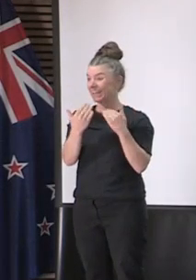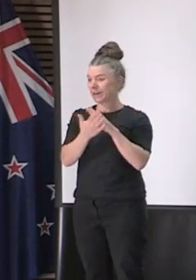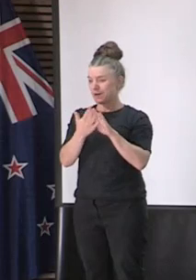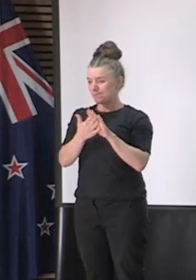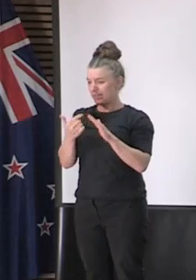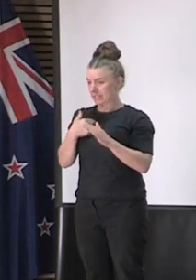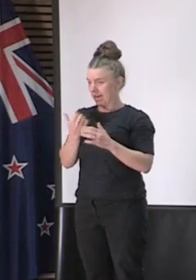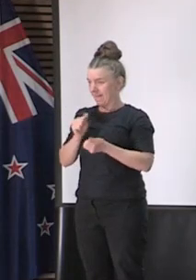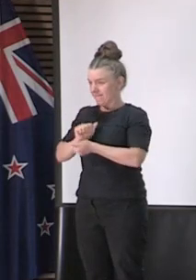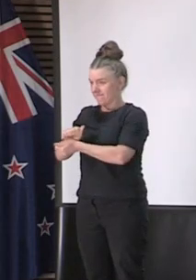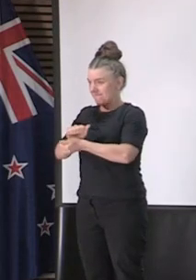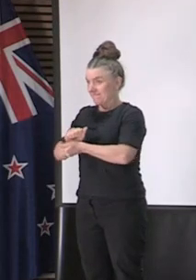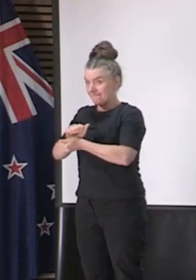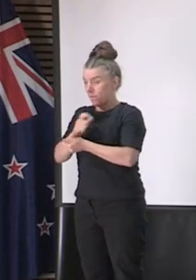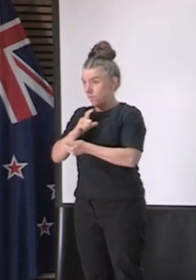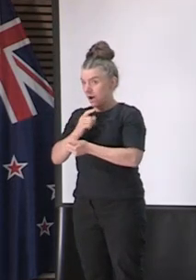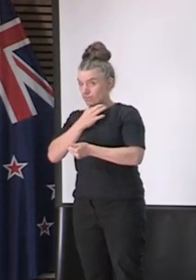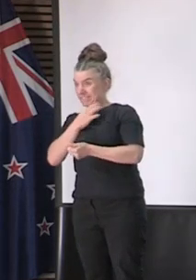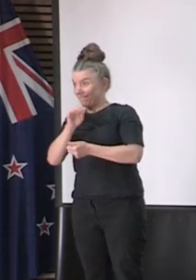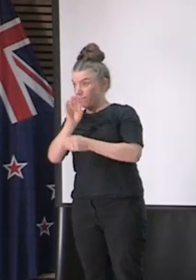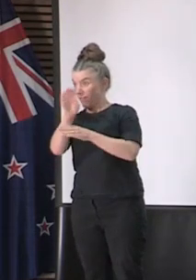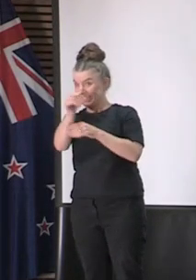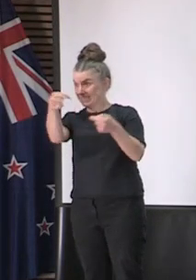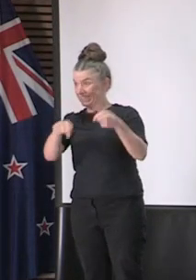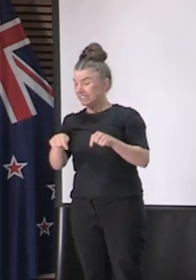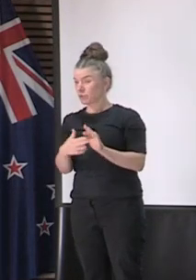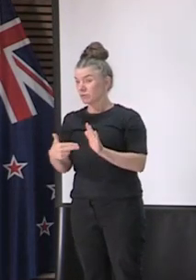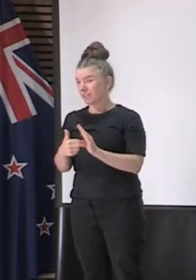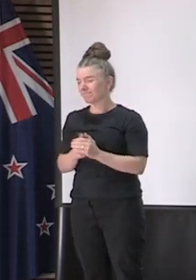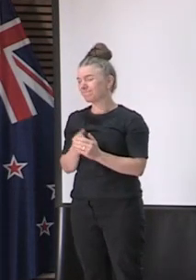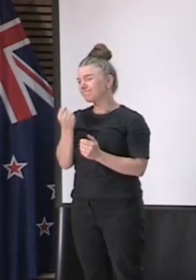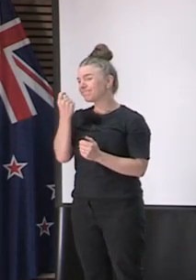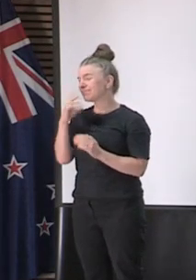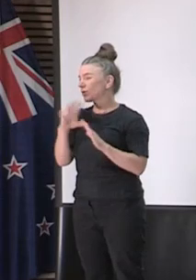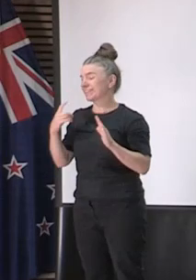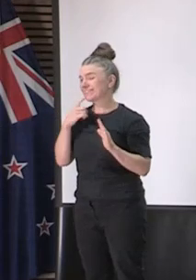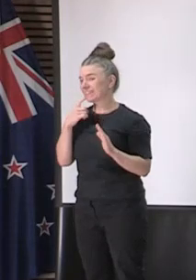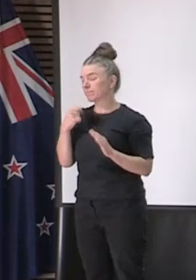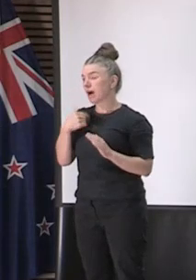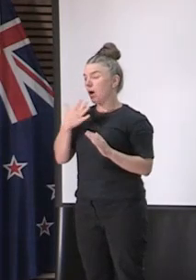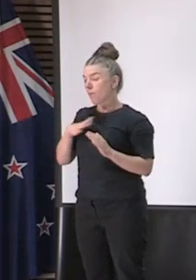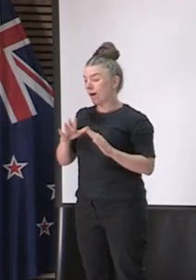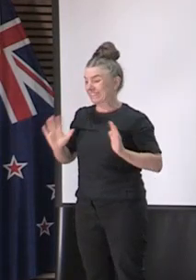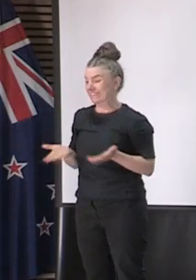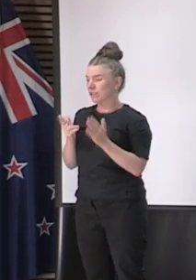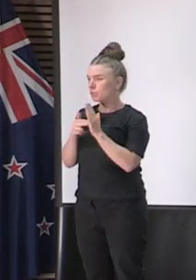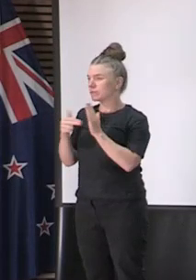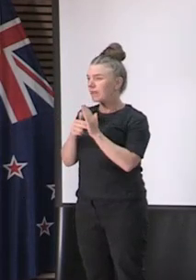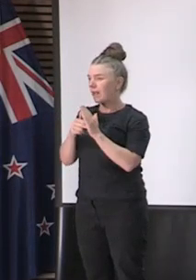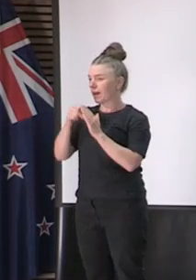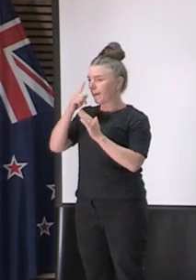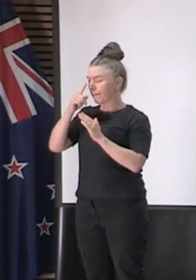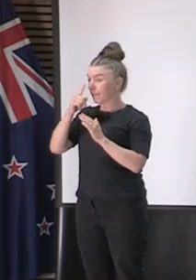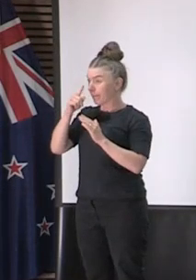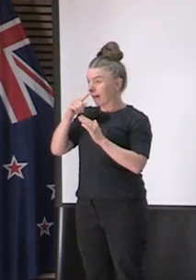in our day-to-day lives. I acknowledge that as a trade-off, but what I hope we can do for tourism is get domestic tourism moving and also be